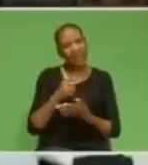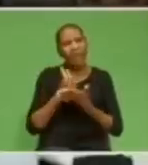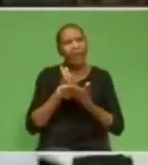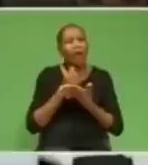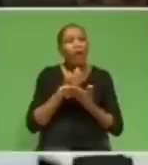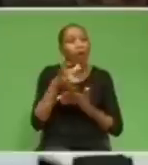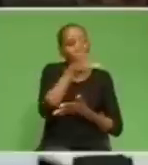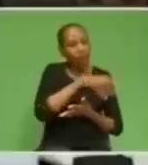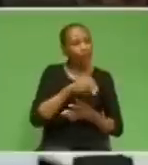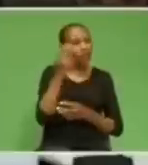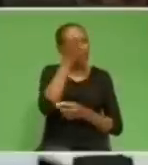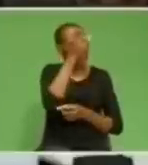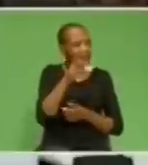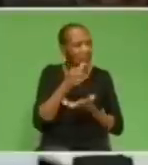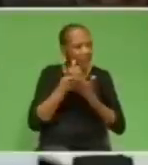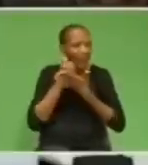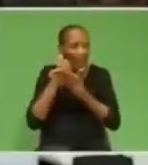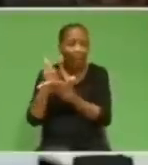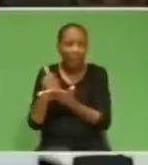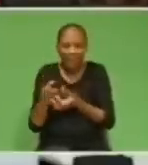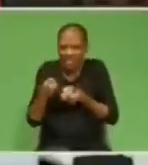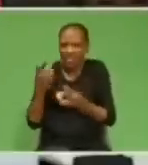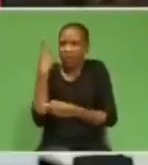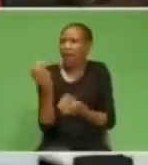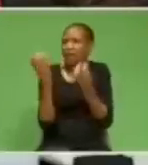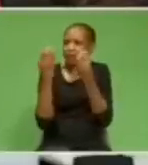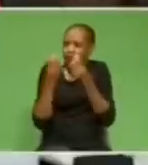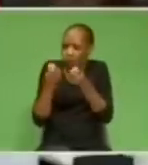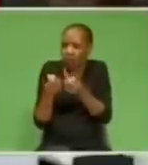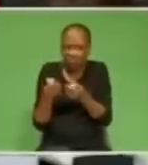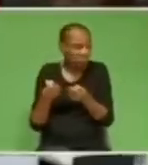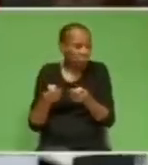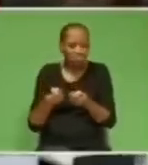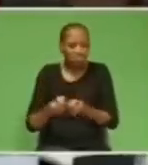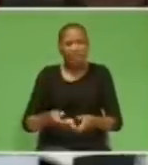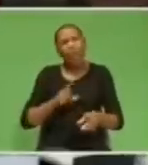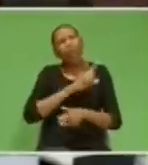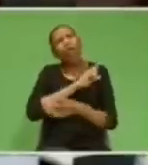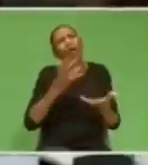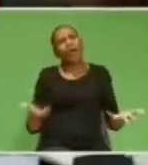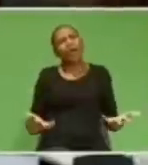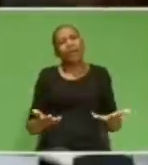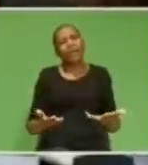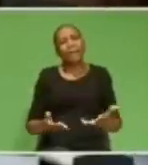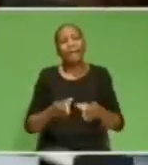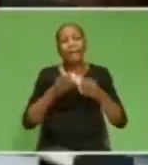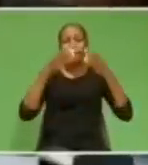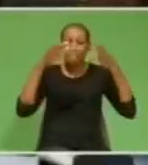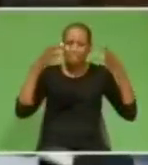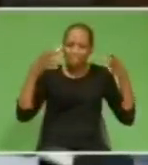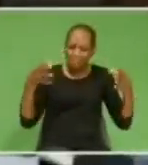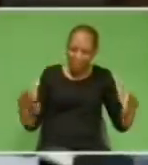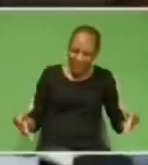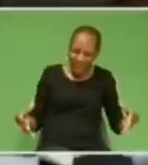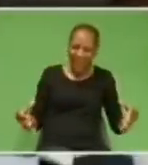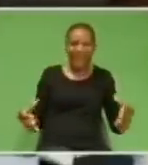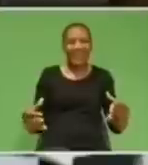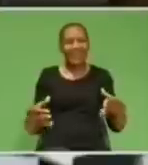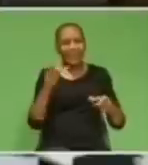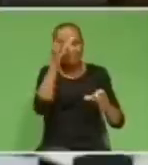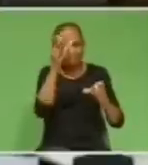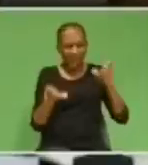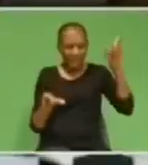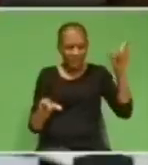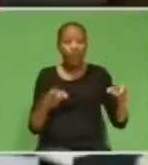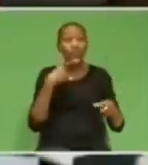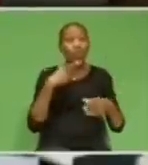did not provide any tangible solution. This is so because some of the biggest enablers and perpetrators of these